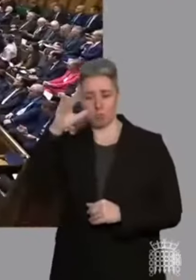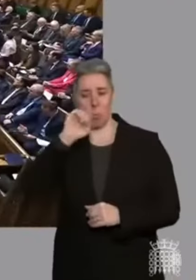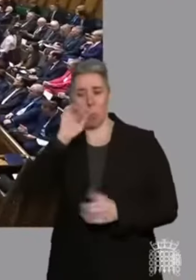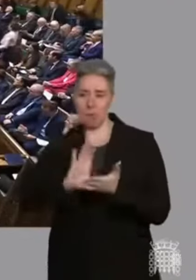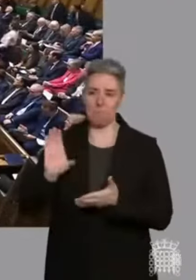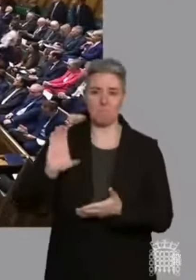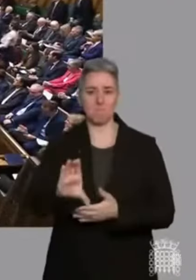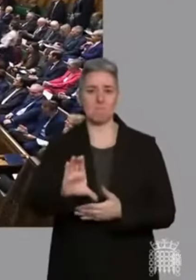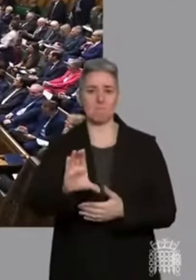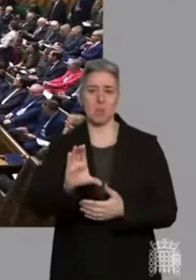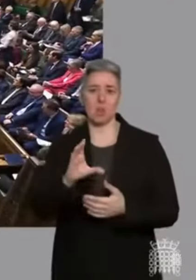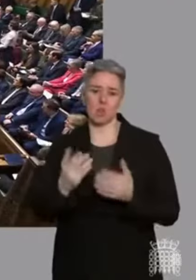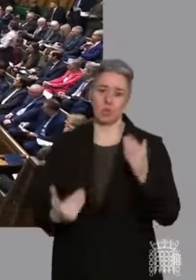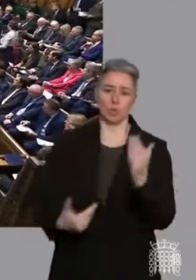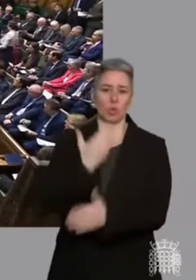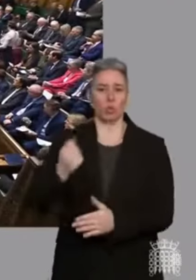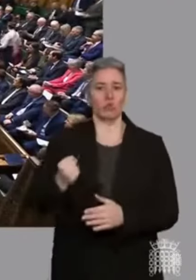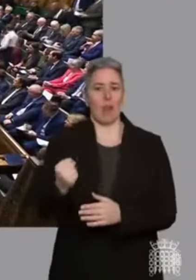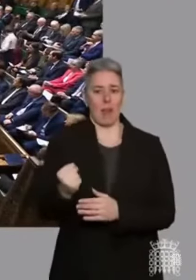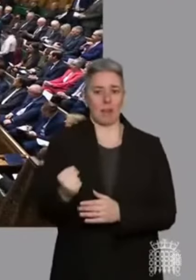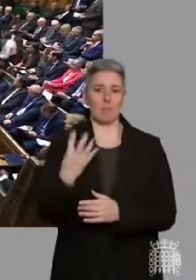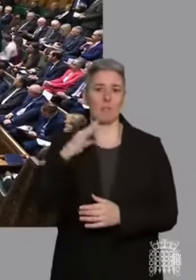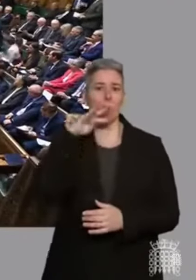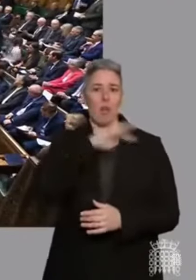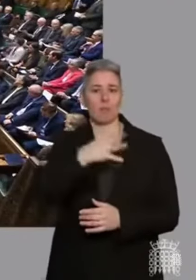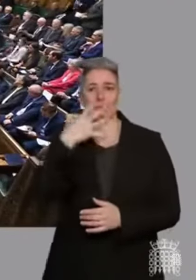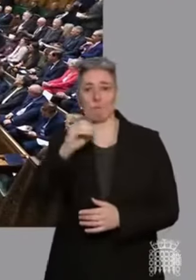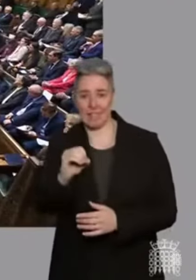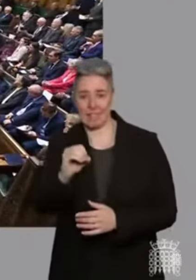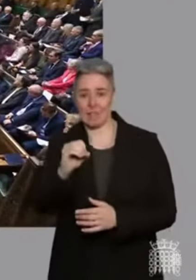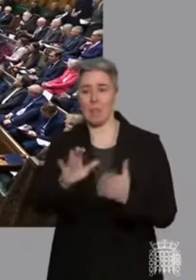Leader of the Opposition, Kemi Bergenhoff.